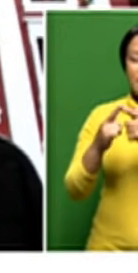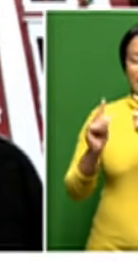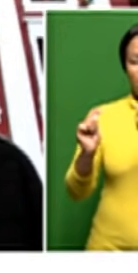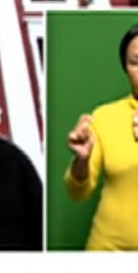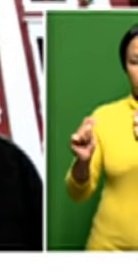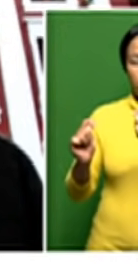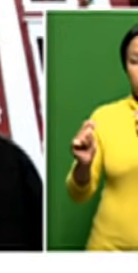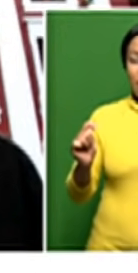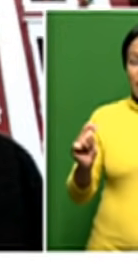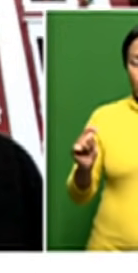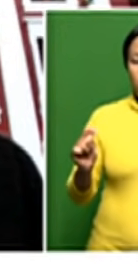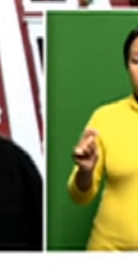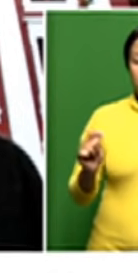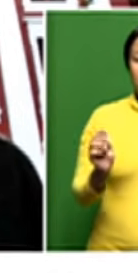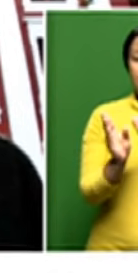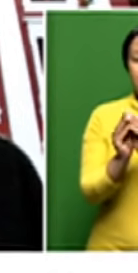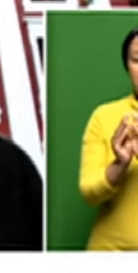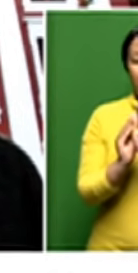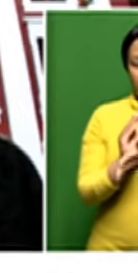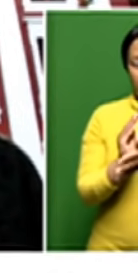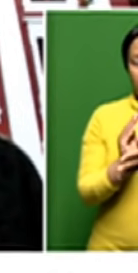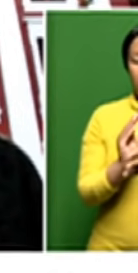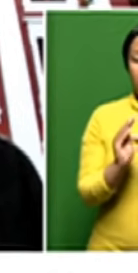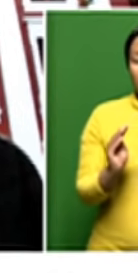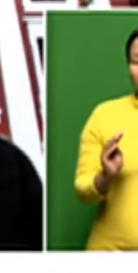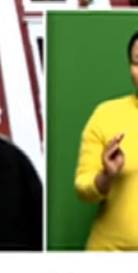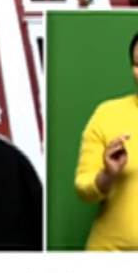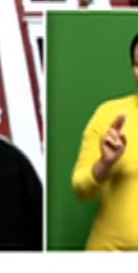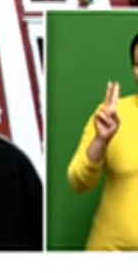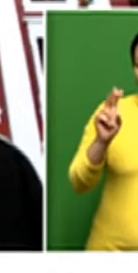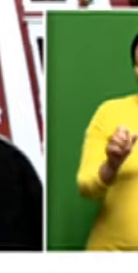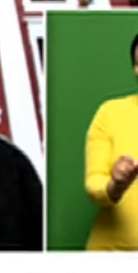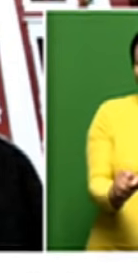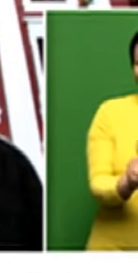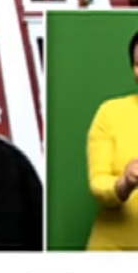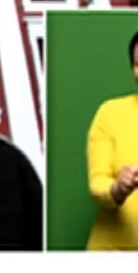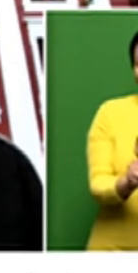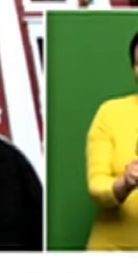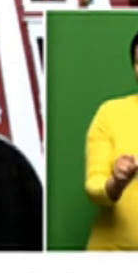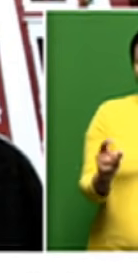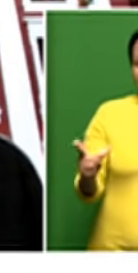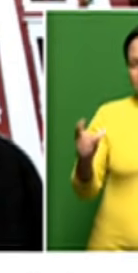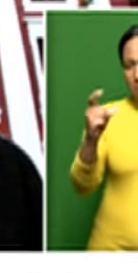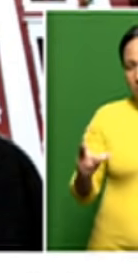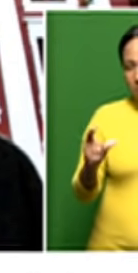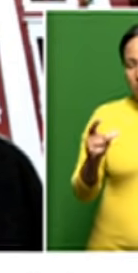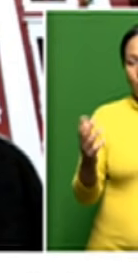be meeting tomorrow, primarily to look at the issues of taxi-related violence in the Western Cape